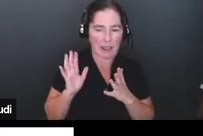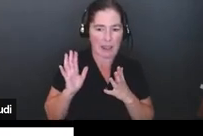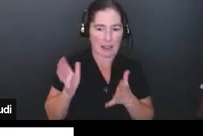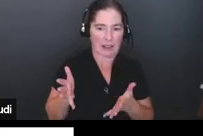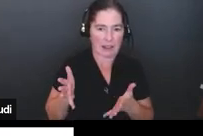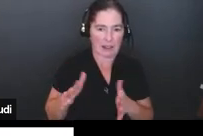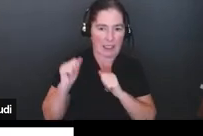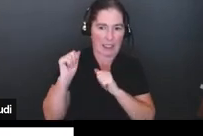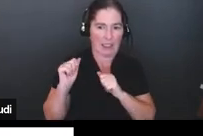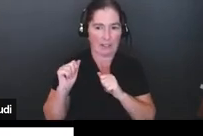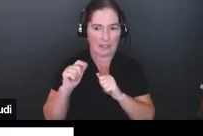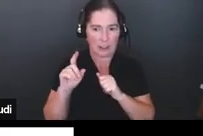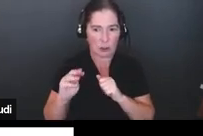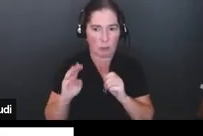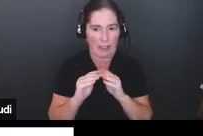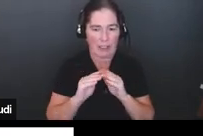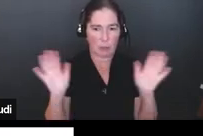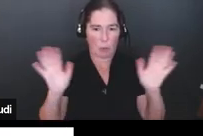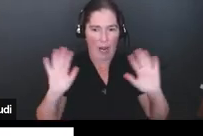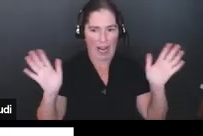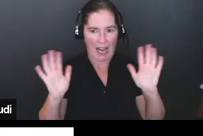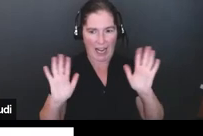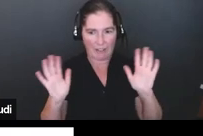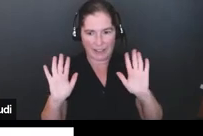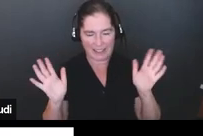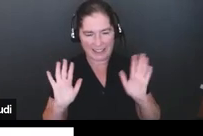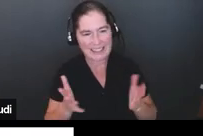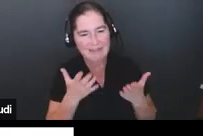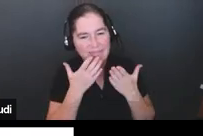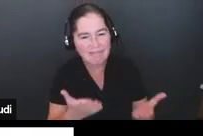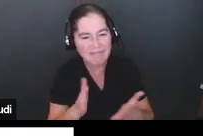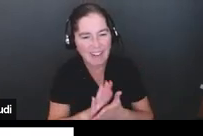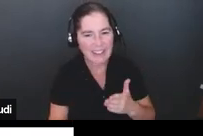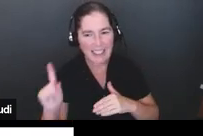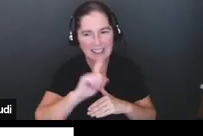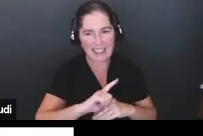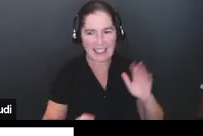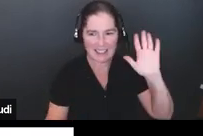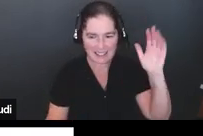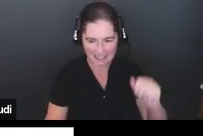days, we wave. Thank you so much for joining. Have a wonderful, wonderful day.